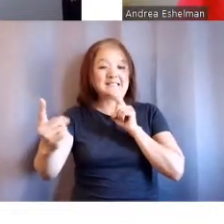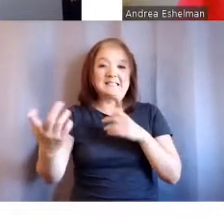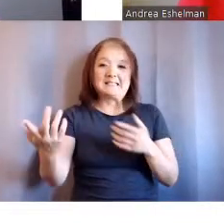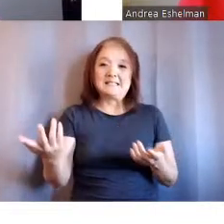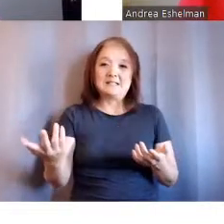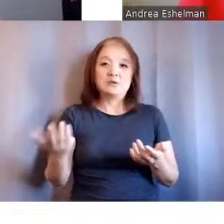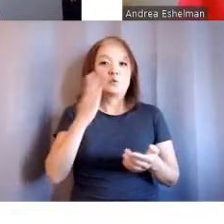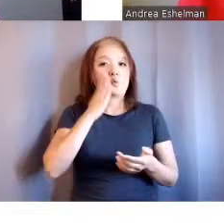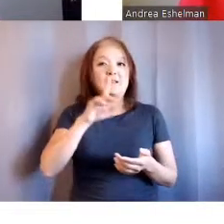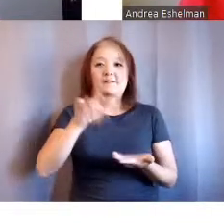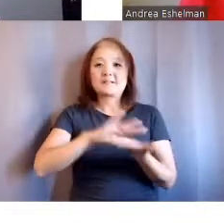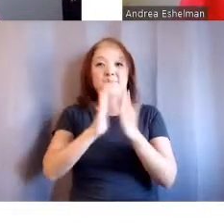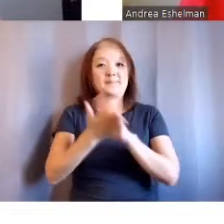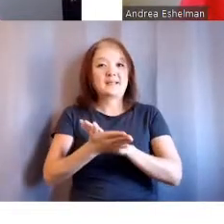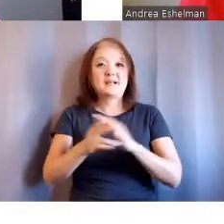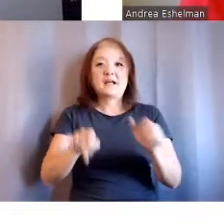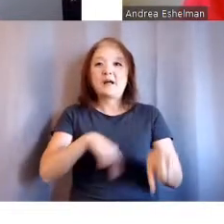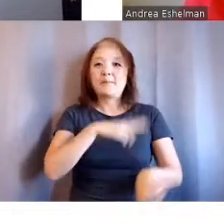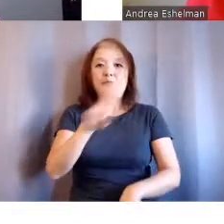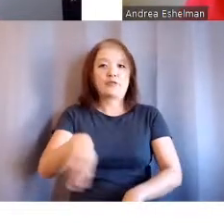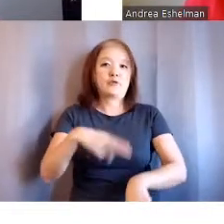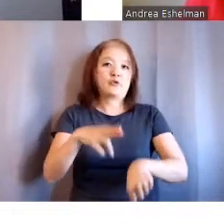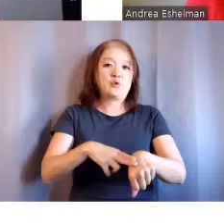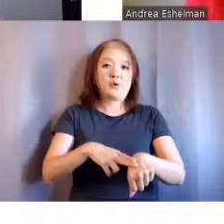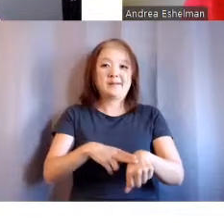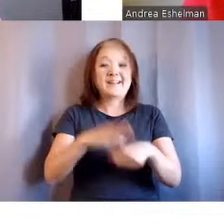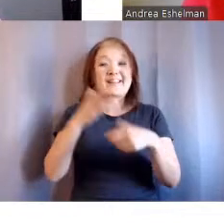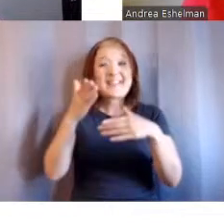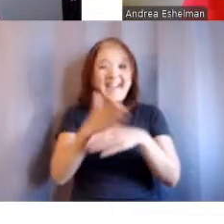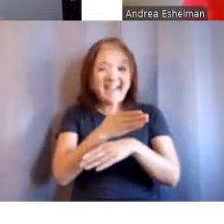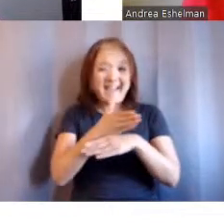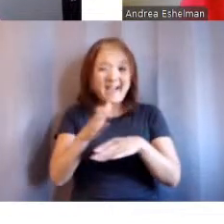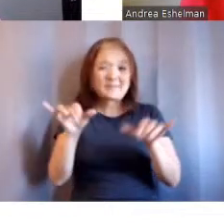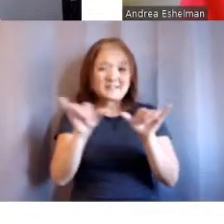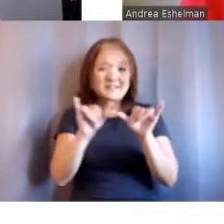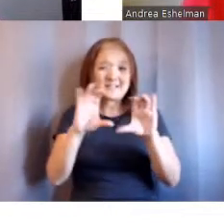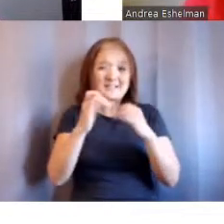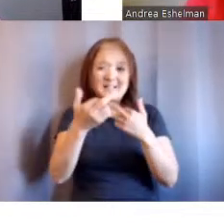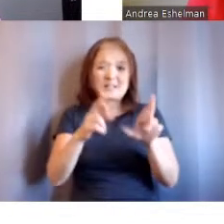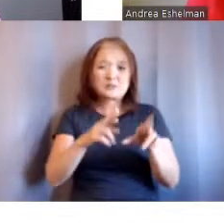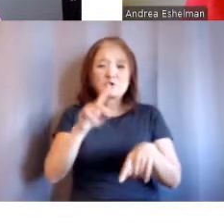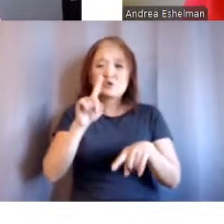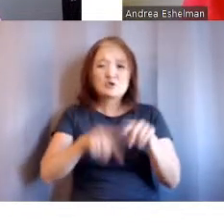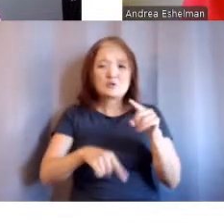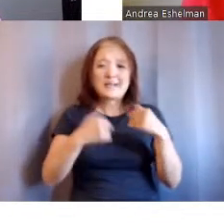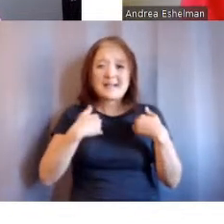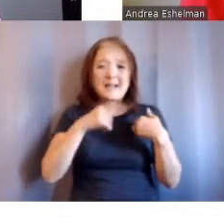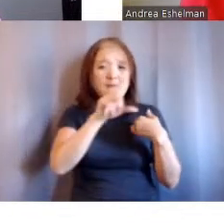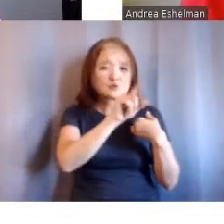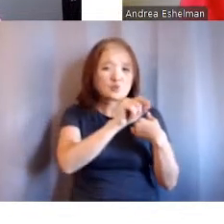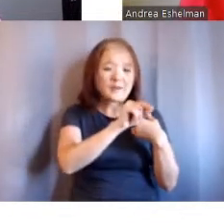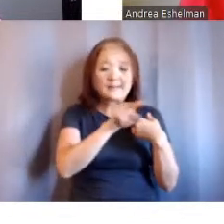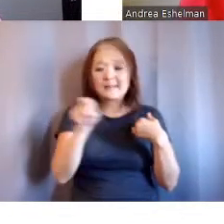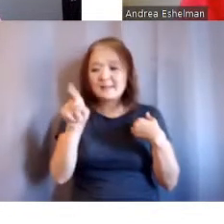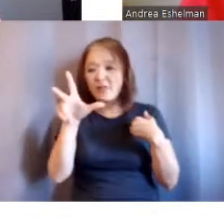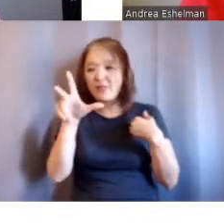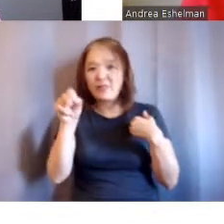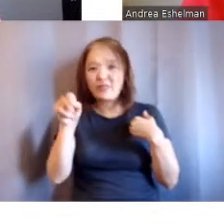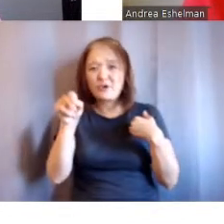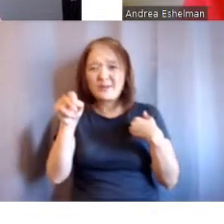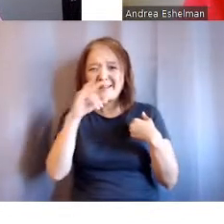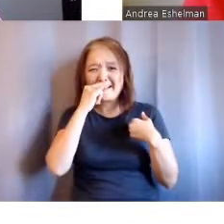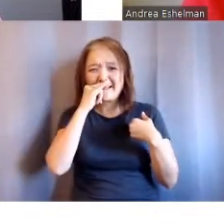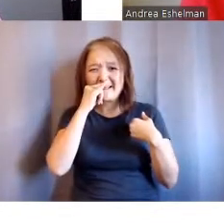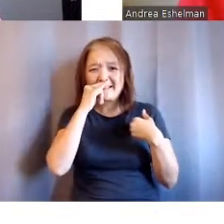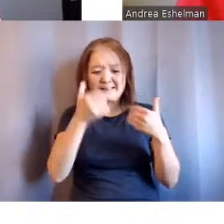the norm. And there is no way in an average size classroom you can put 20 or 30 kids and keep everybody 6 feet apart.